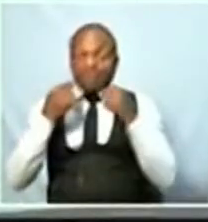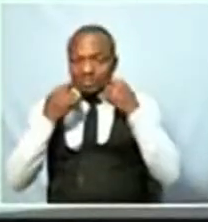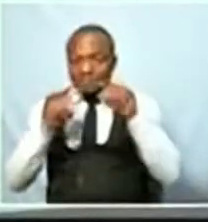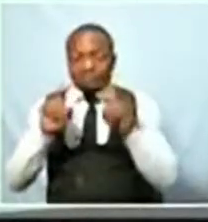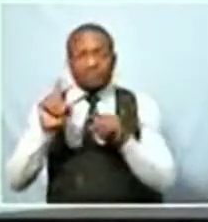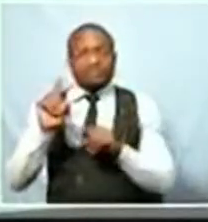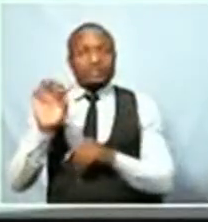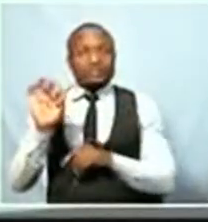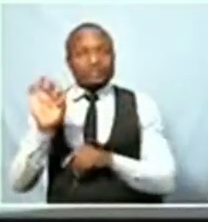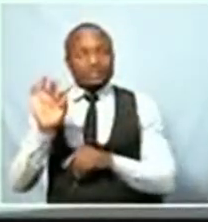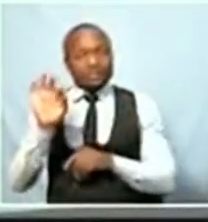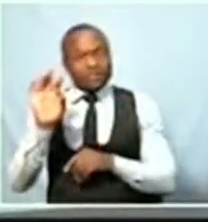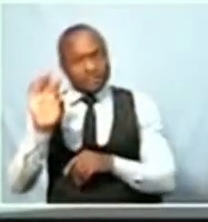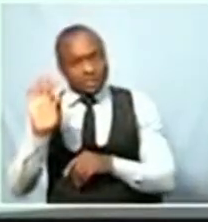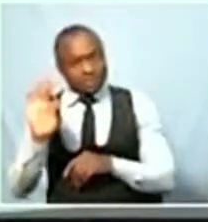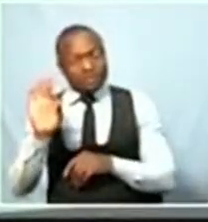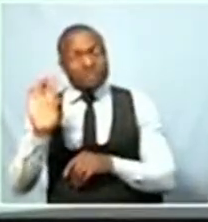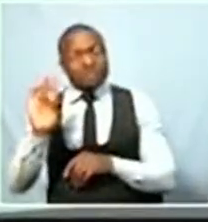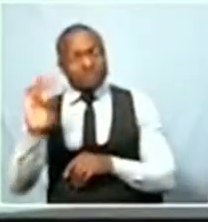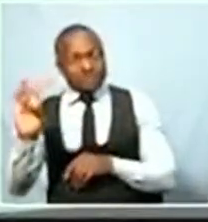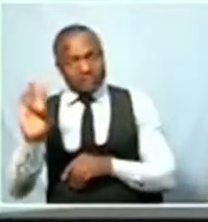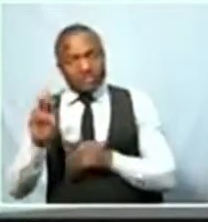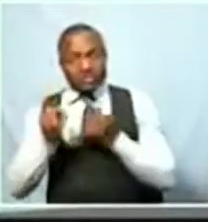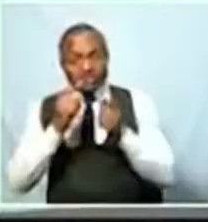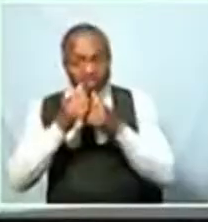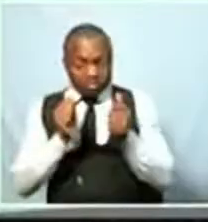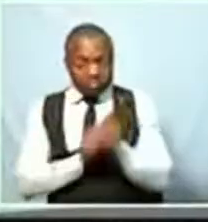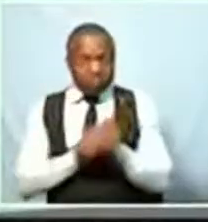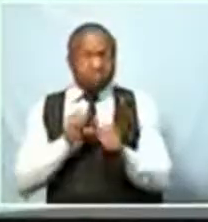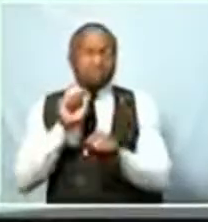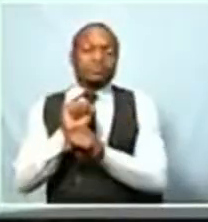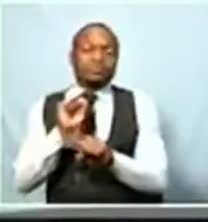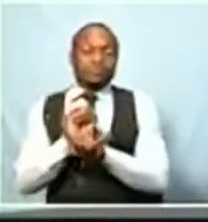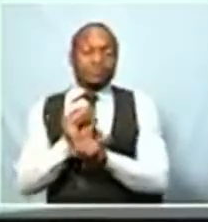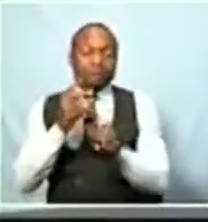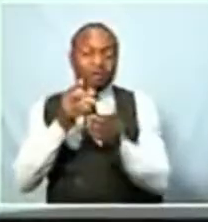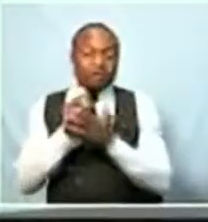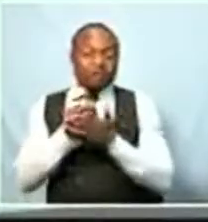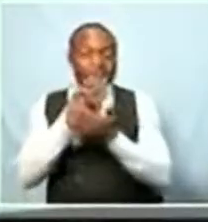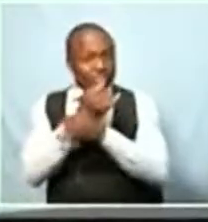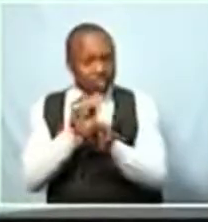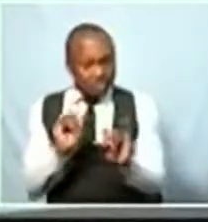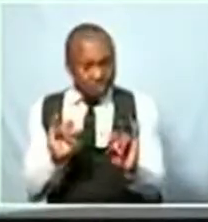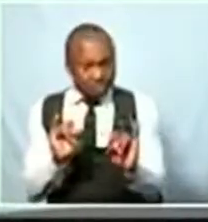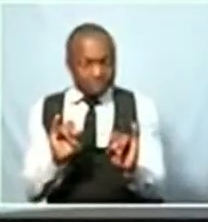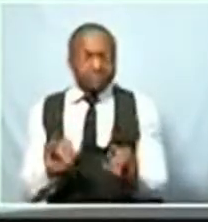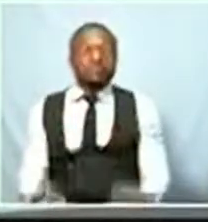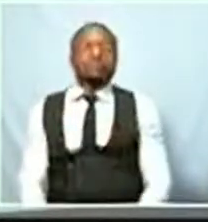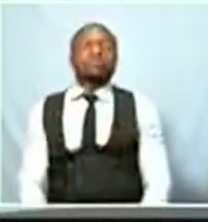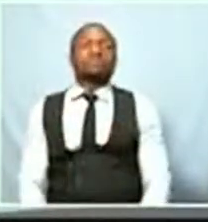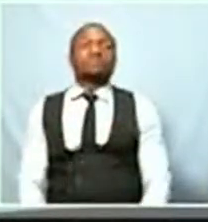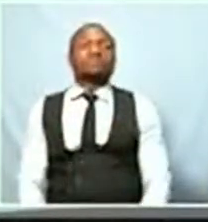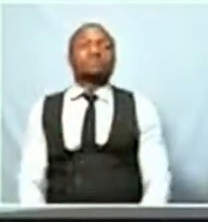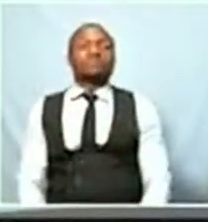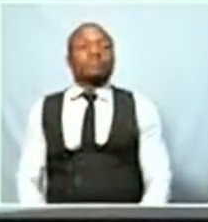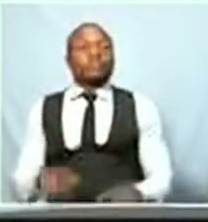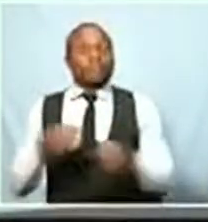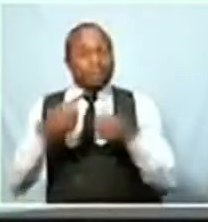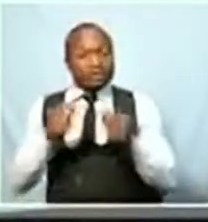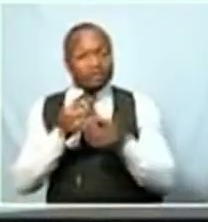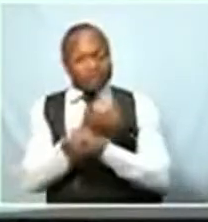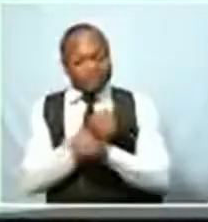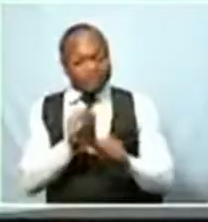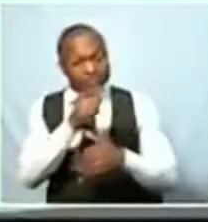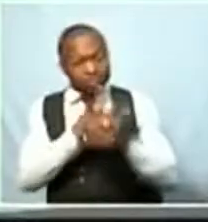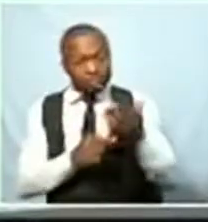the Lima Declaration of 1977 talks about operational and financial independence. So we were trying to cure what